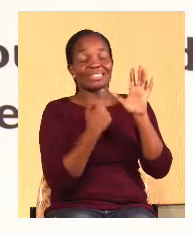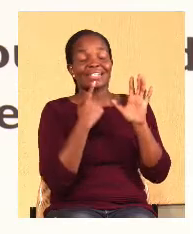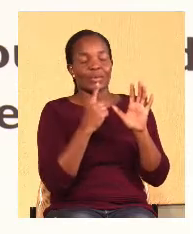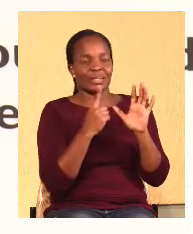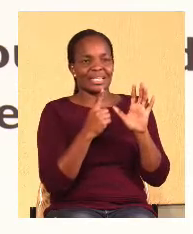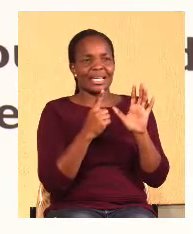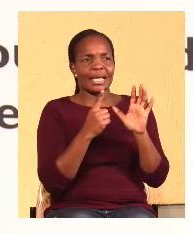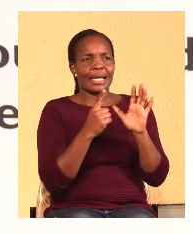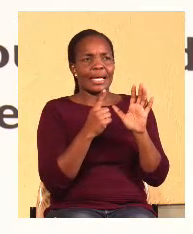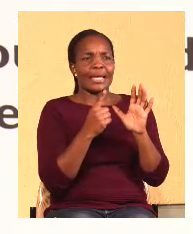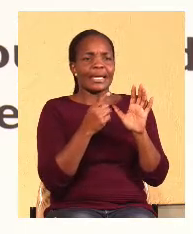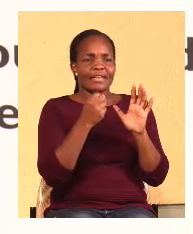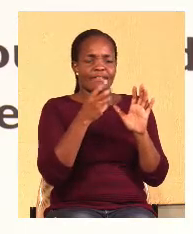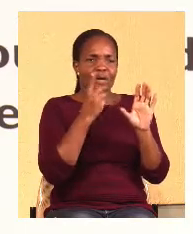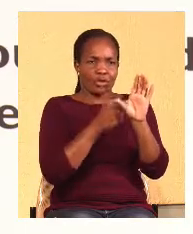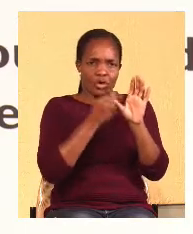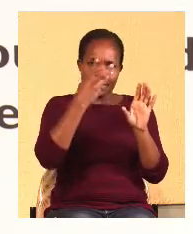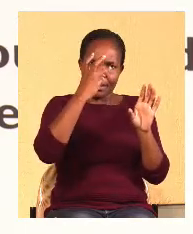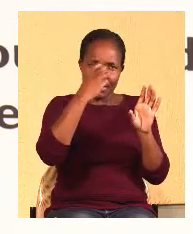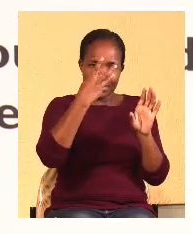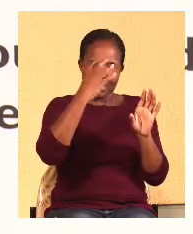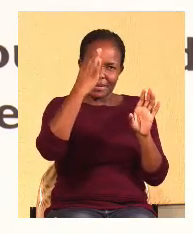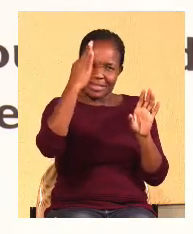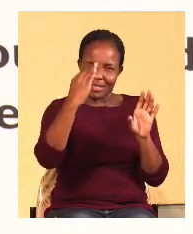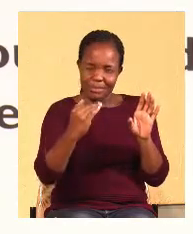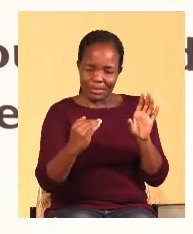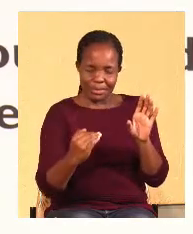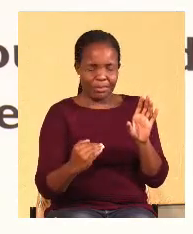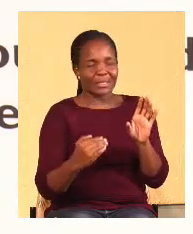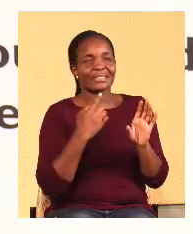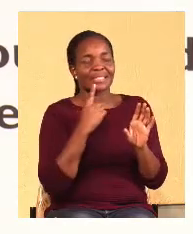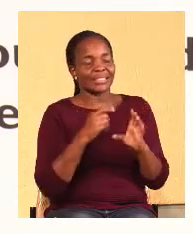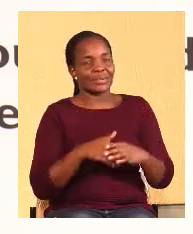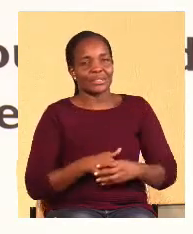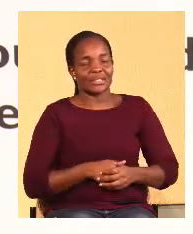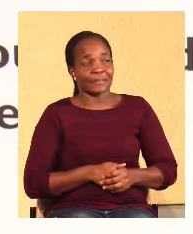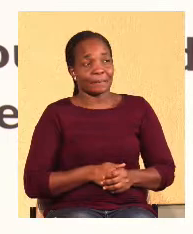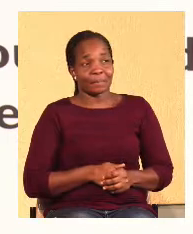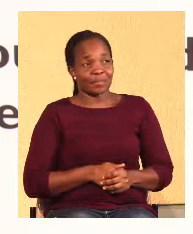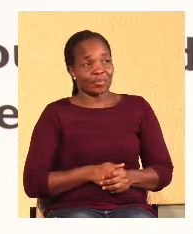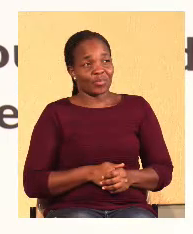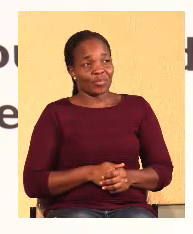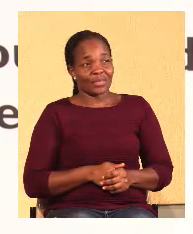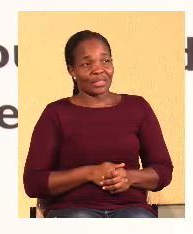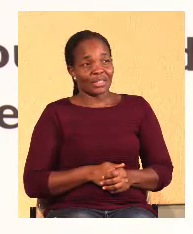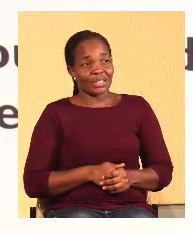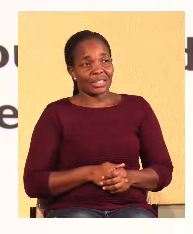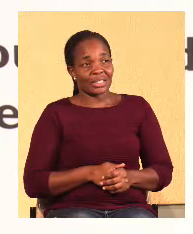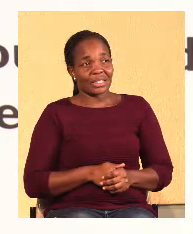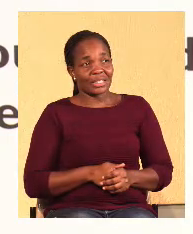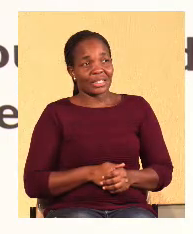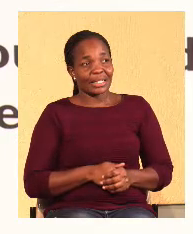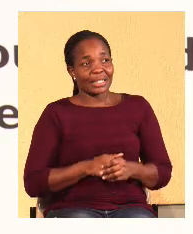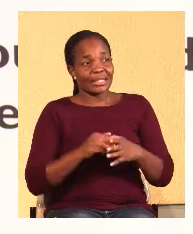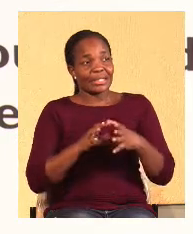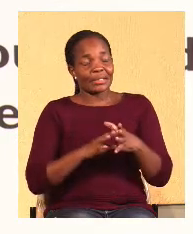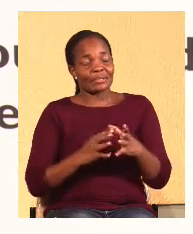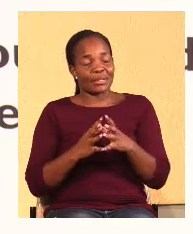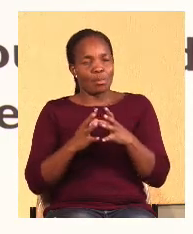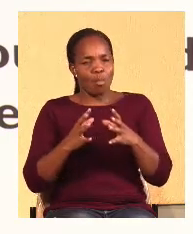to you, we've taken this from the Liga Act, and I know that it has also created an ideological